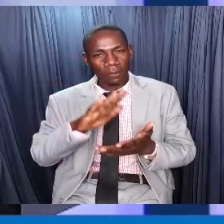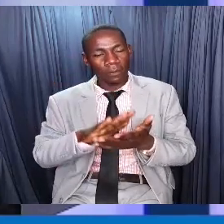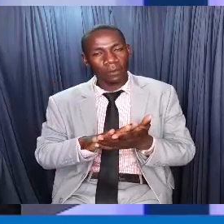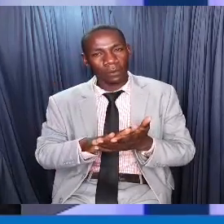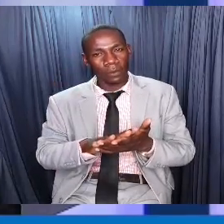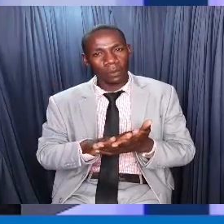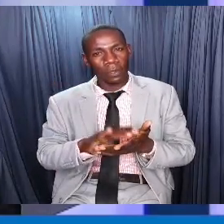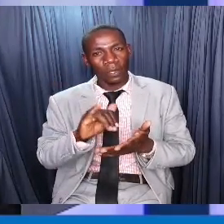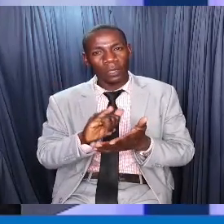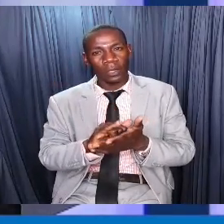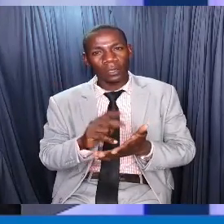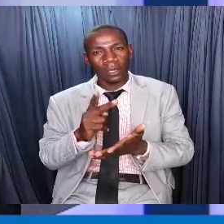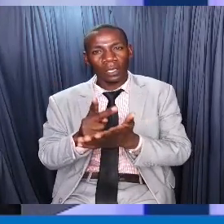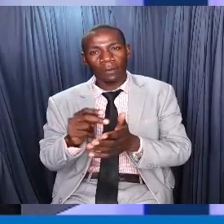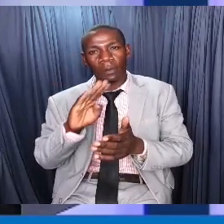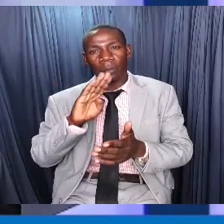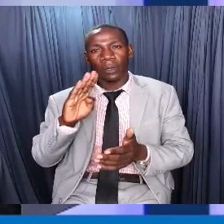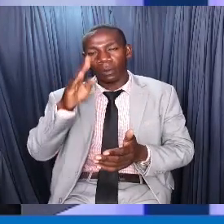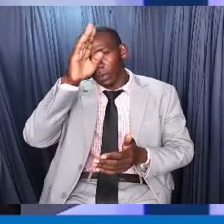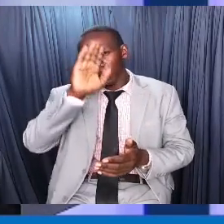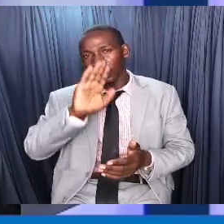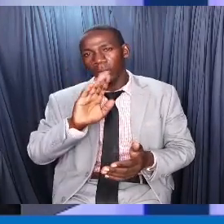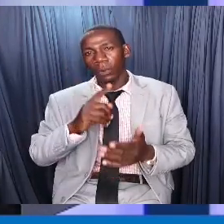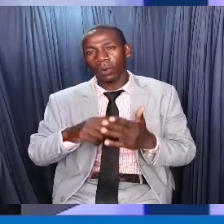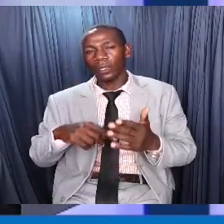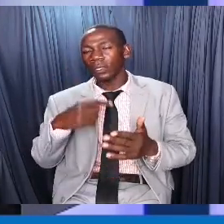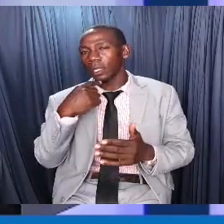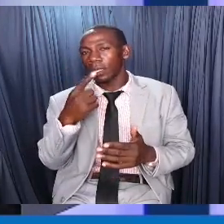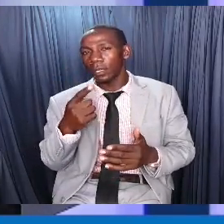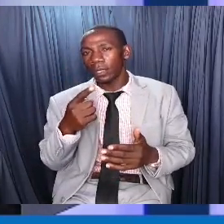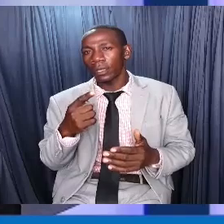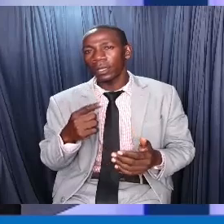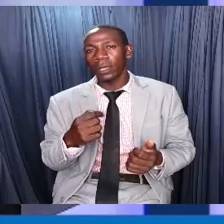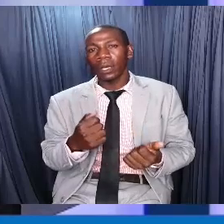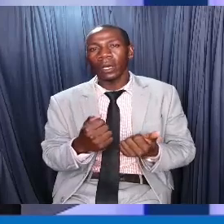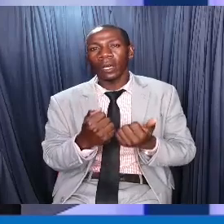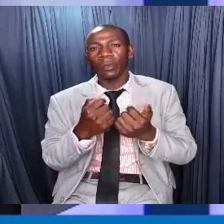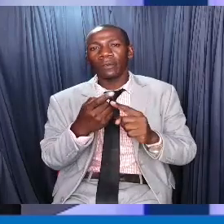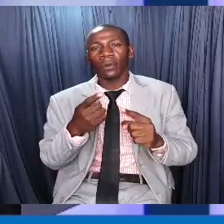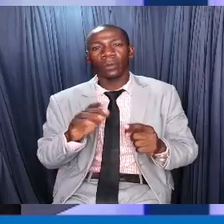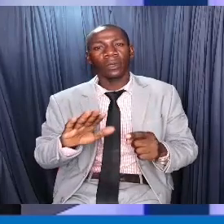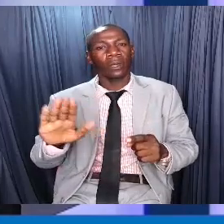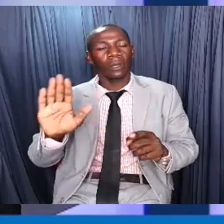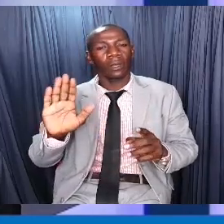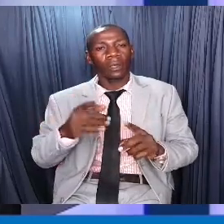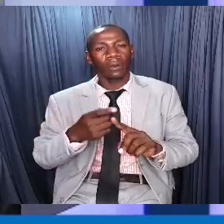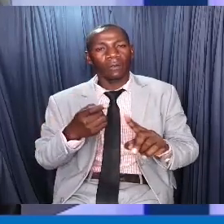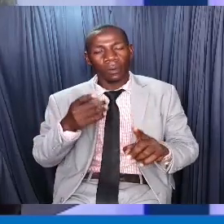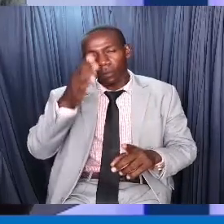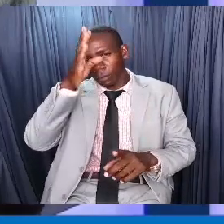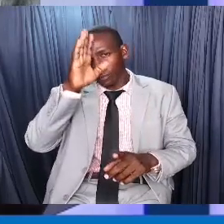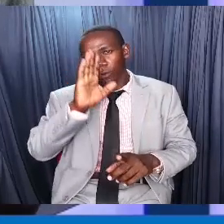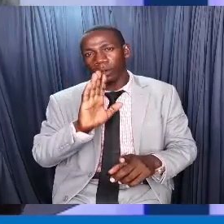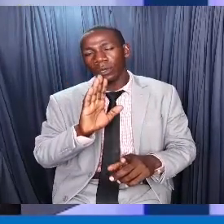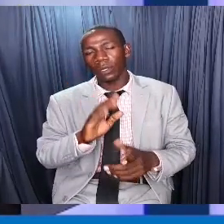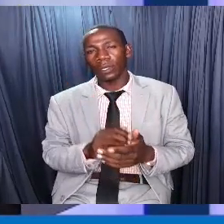believe kwamba huyu aliwekwa na Mungu, that this man was set by naya God. Asemayo, and what he says hayatokani na nafsi yake, are not his. Yanatoka kwake huyo Mungu. But they